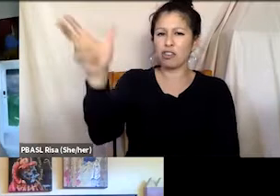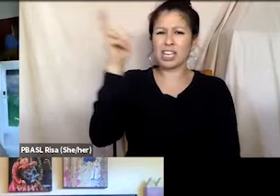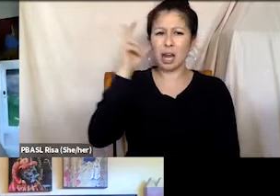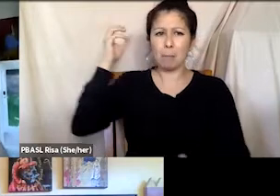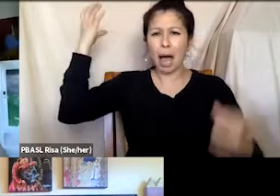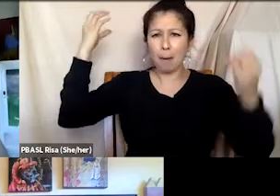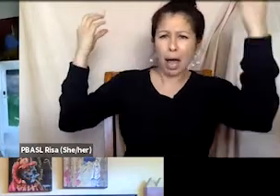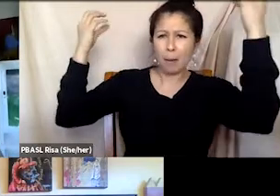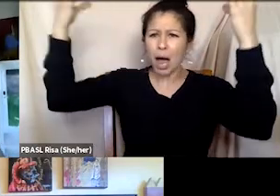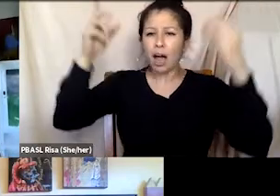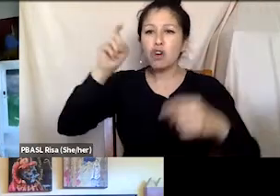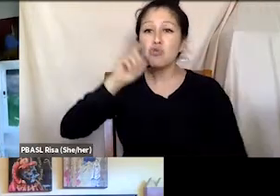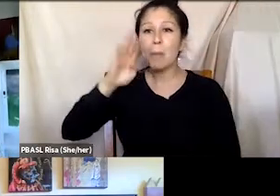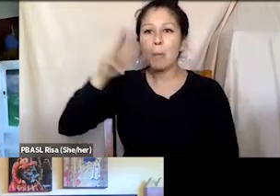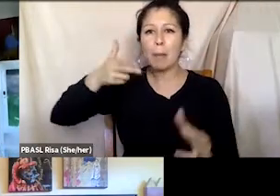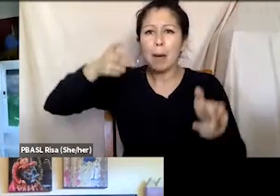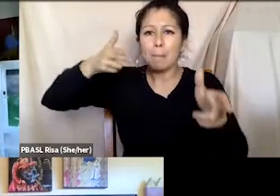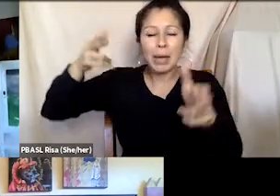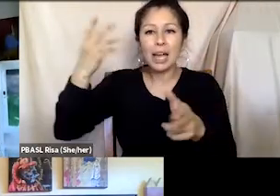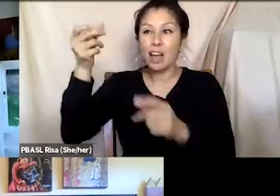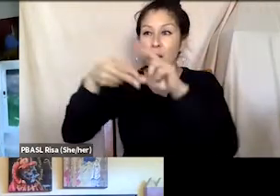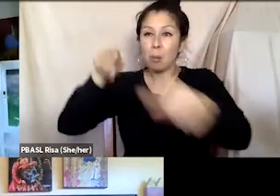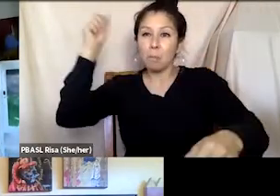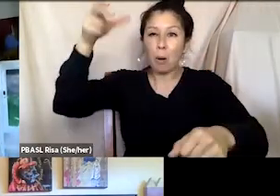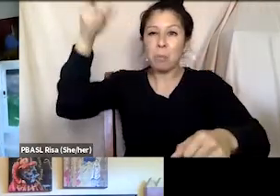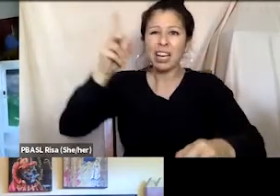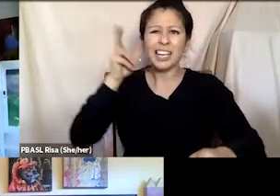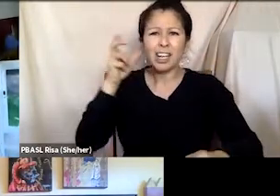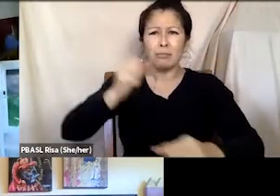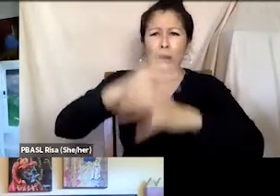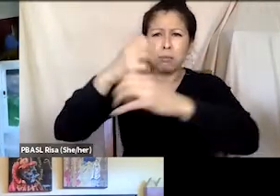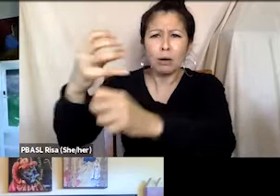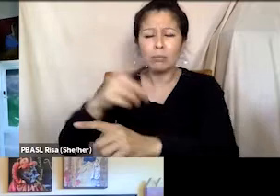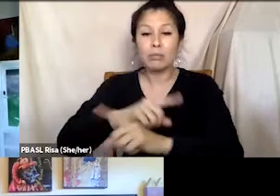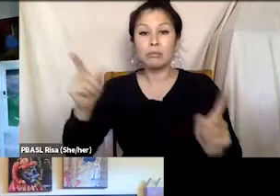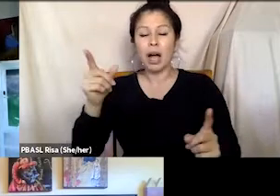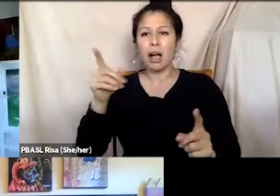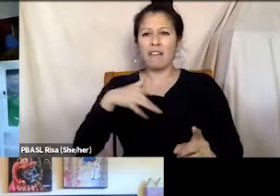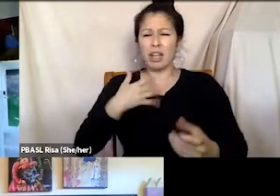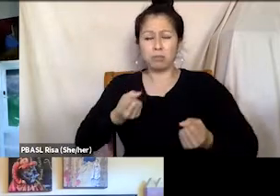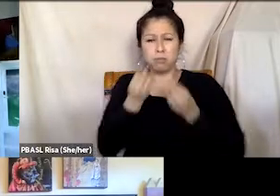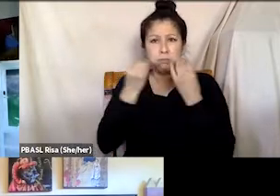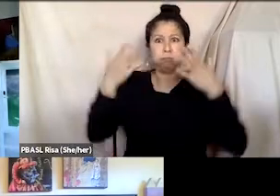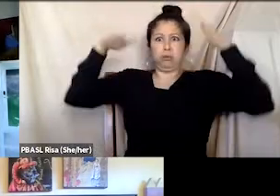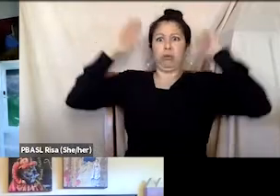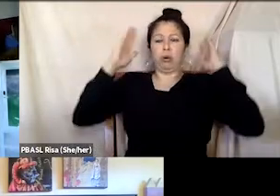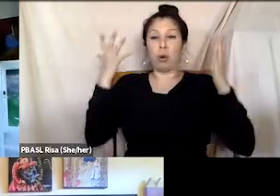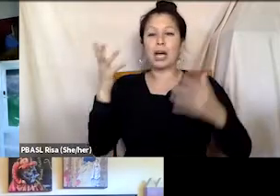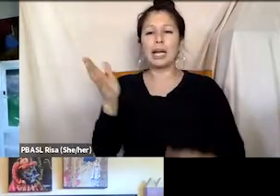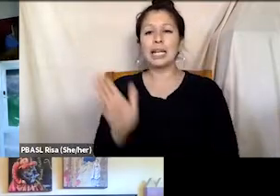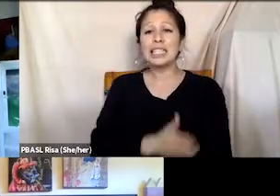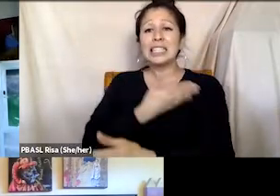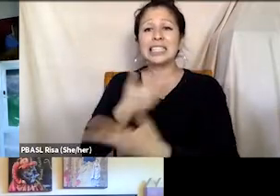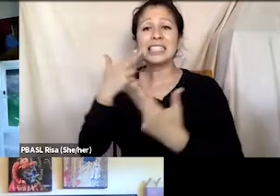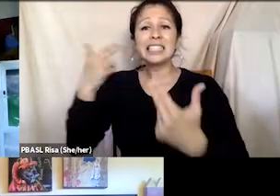pops of rubber bullets and the grenades being shot. But what was overpowering was the singing of the bird singers